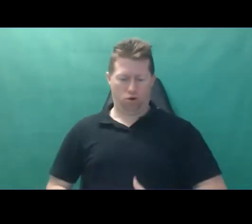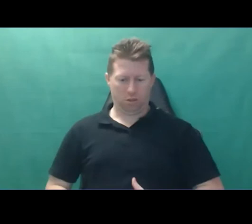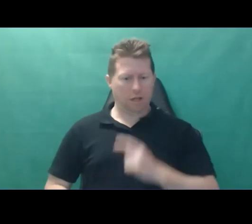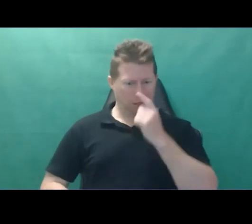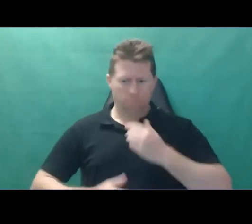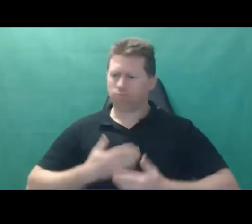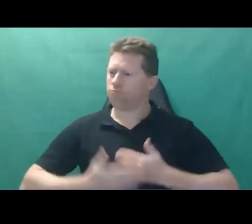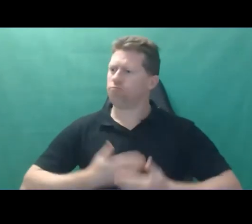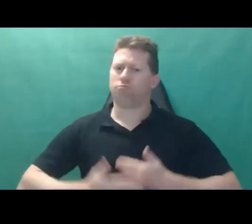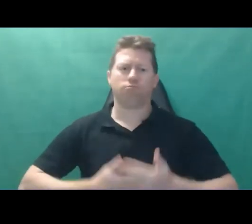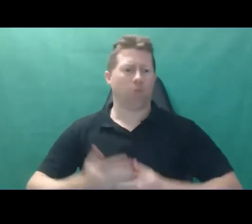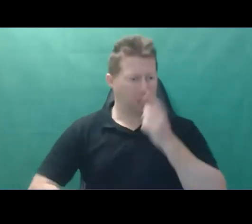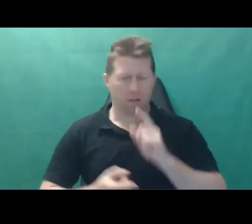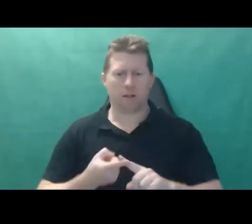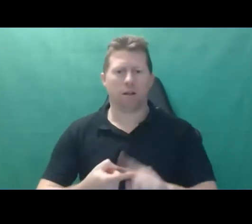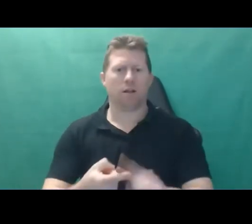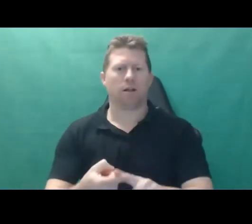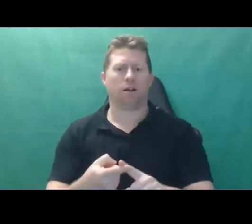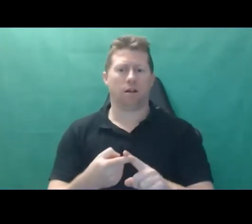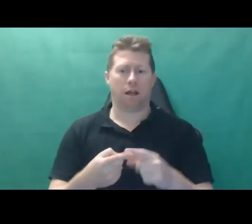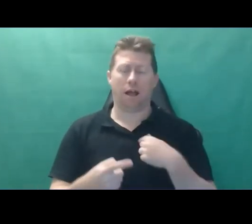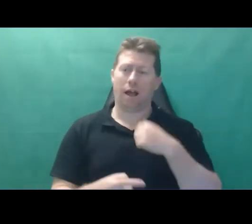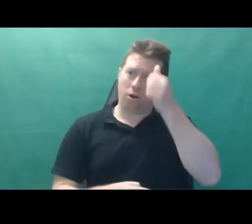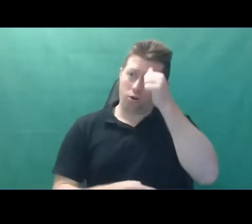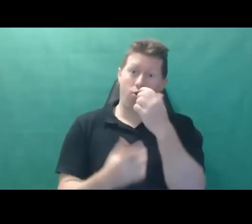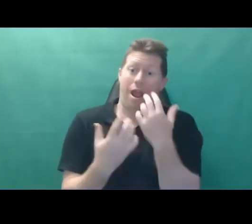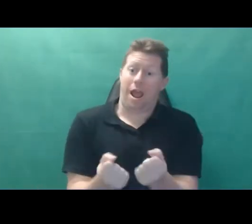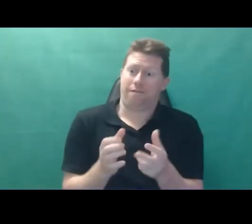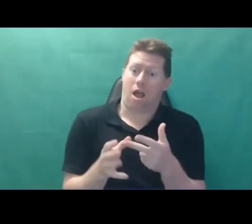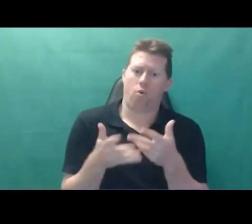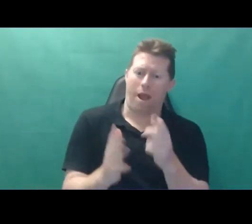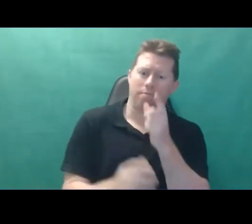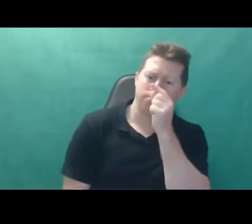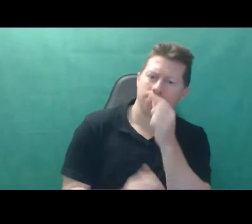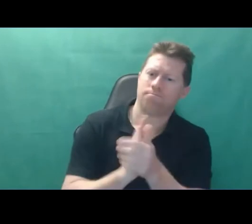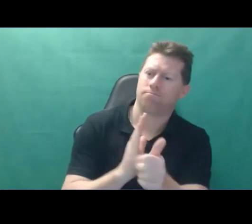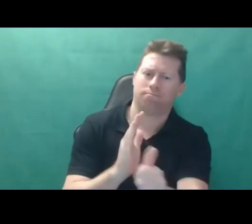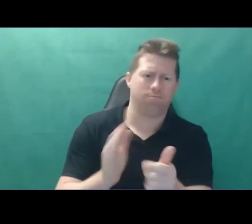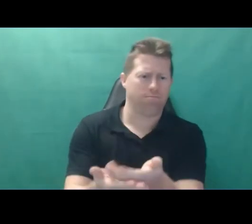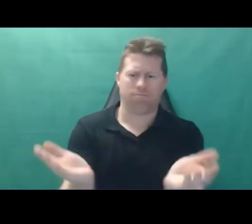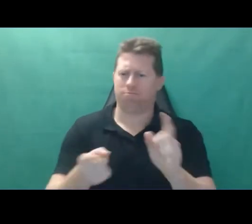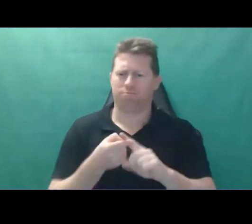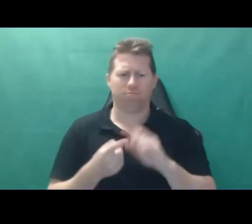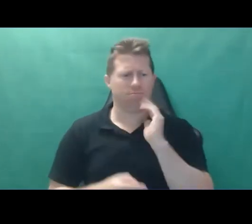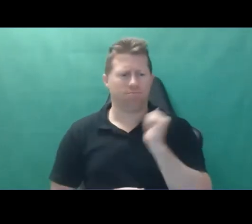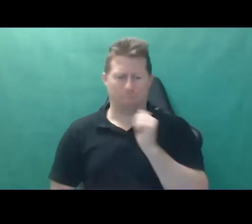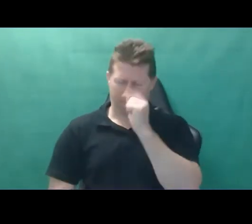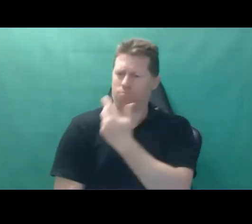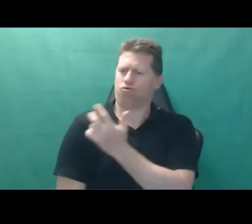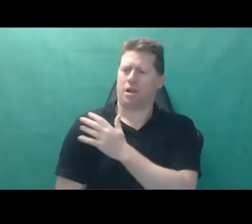generative. I learnt that another world is possible and that disability can be a source of pride.